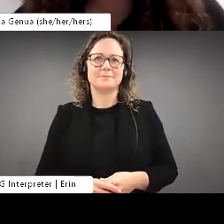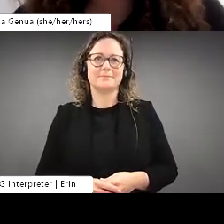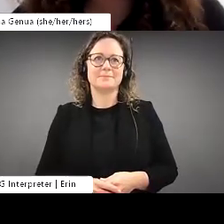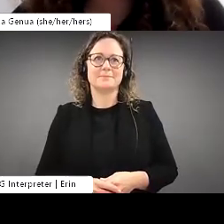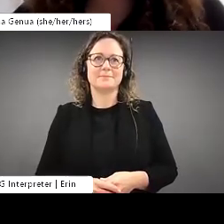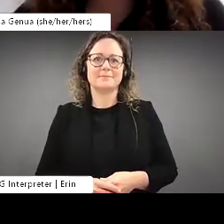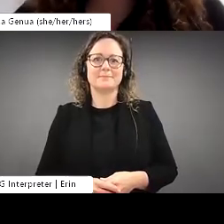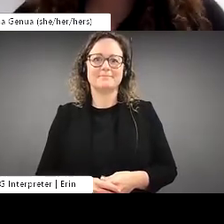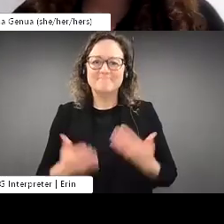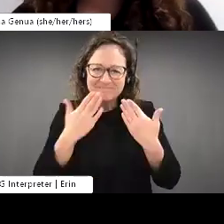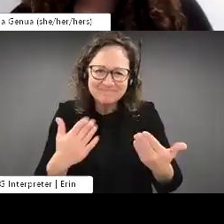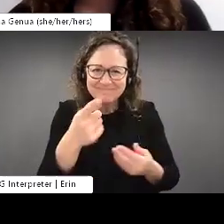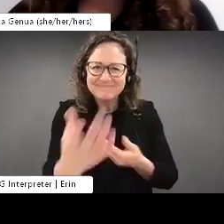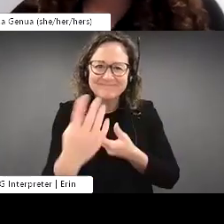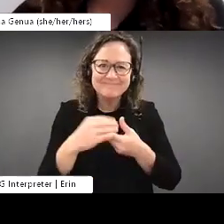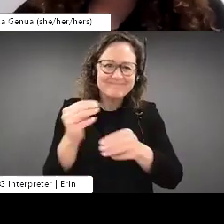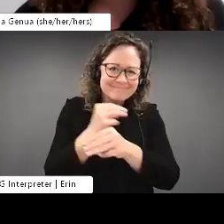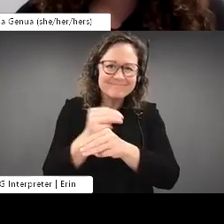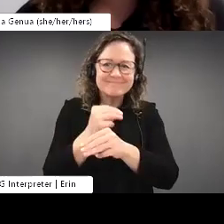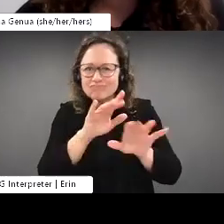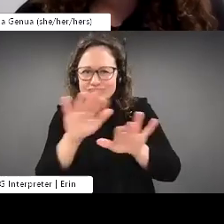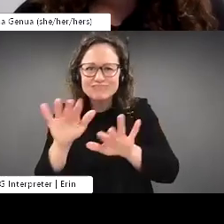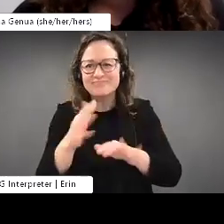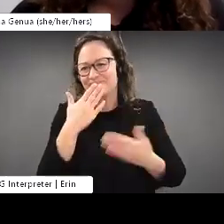Thank you for everyone's participation along the way.